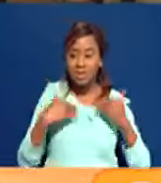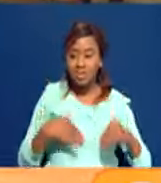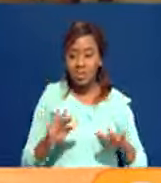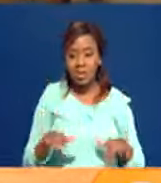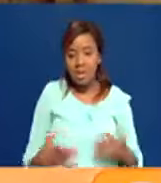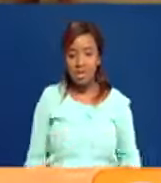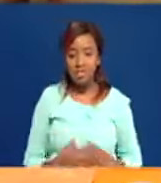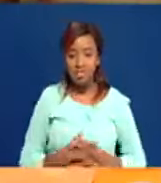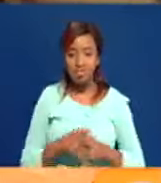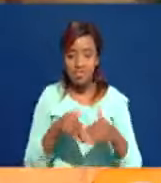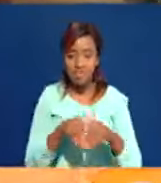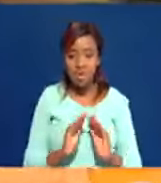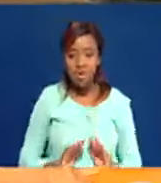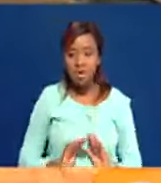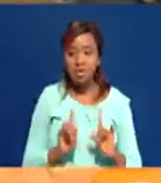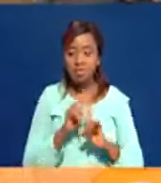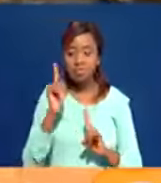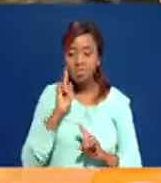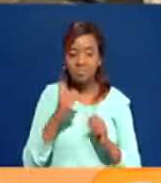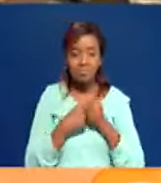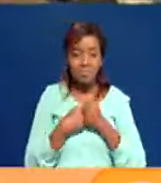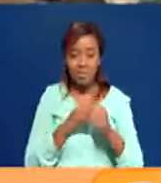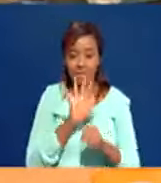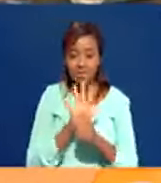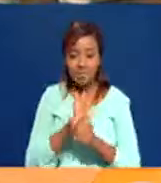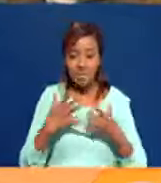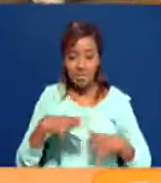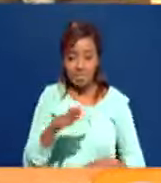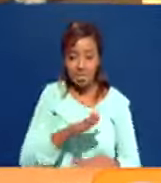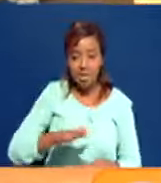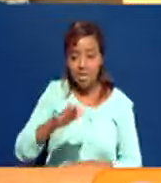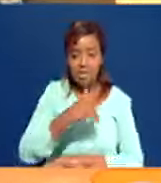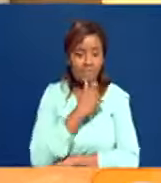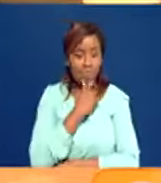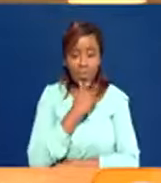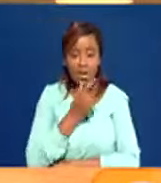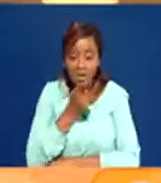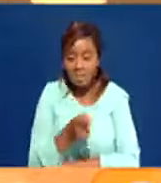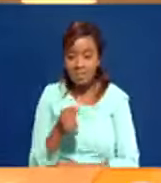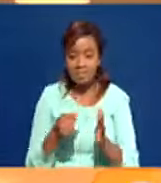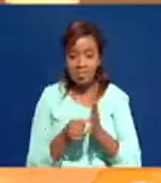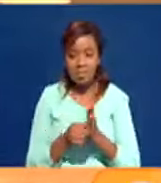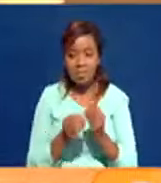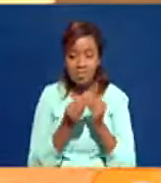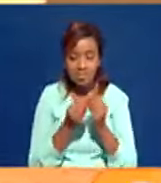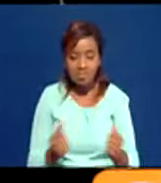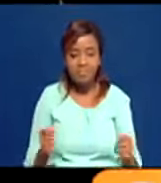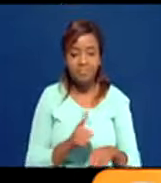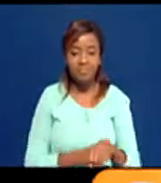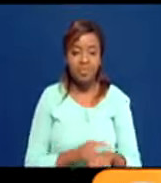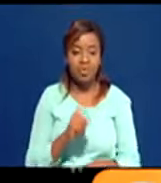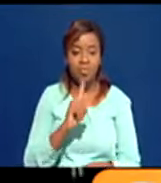As they grapple with countless land disputes, many residents of Kisii wonder how and when the spate of land-related